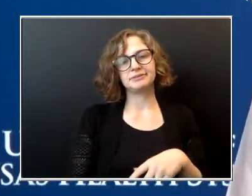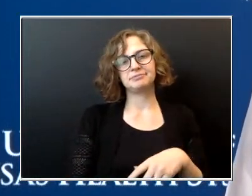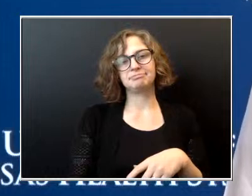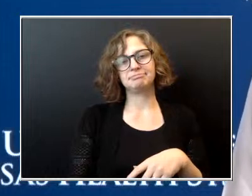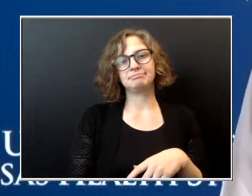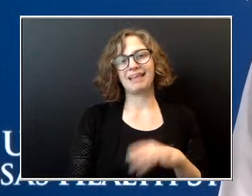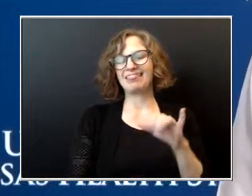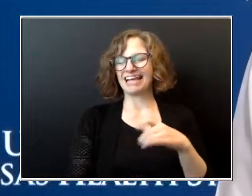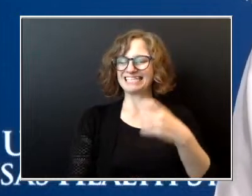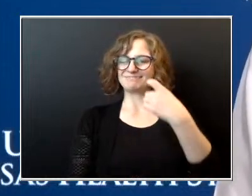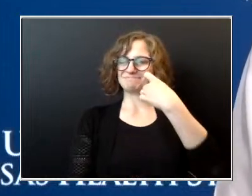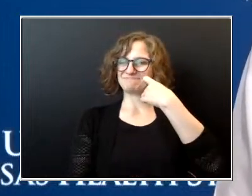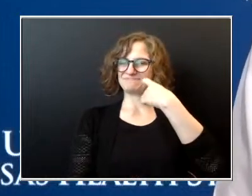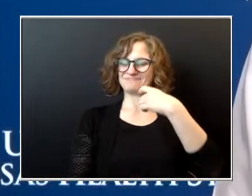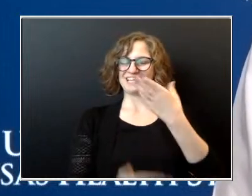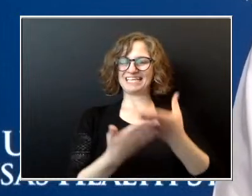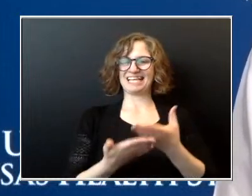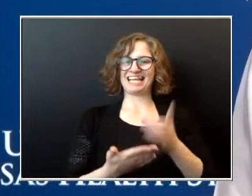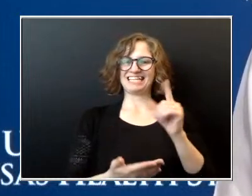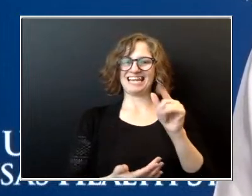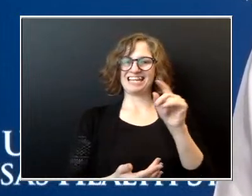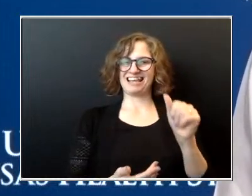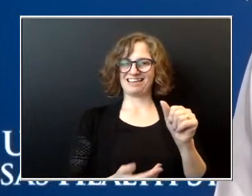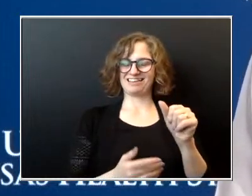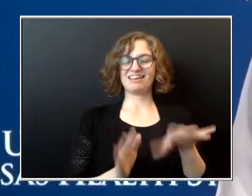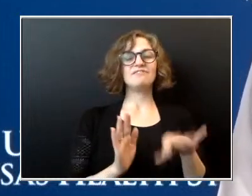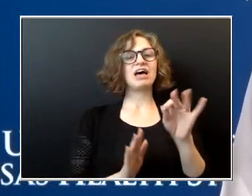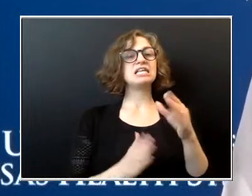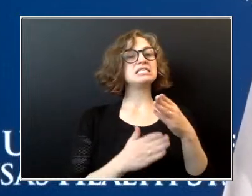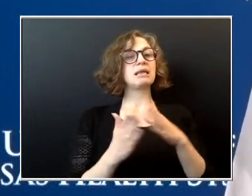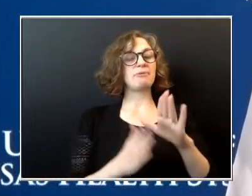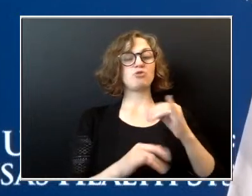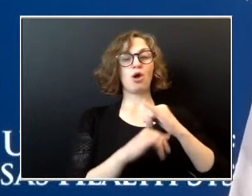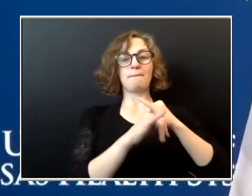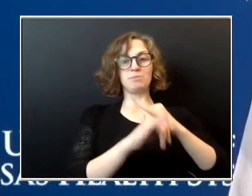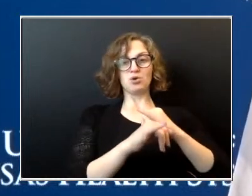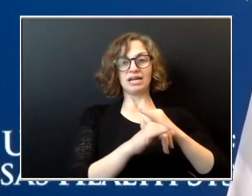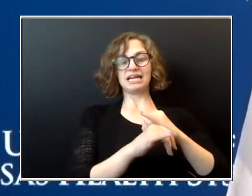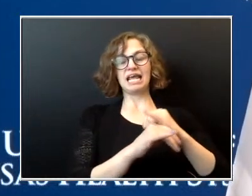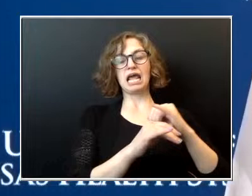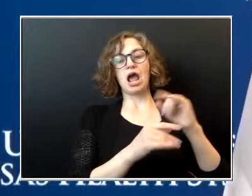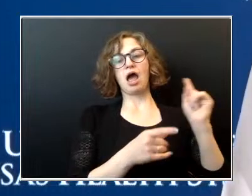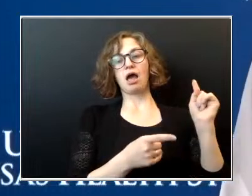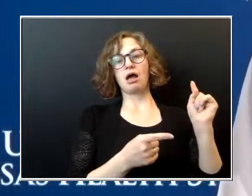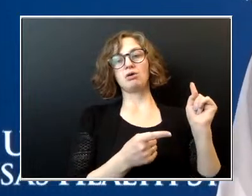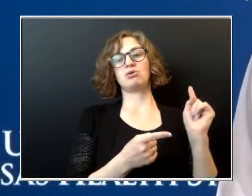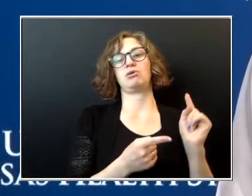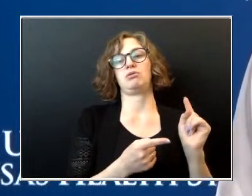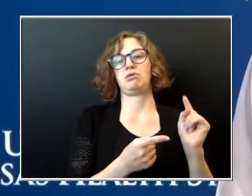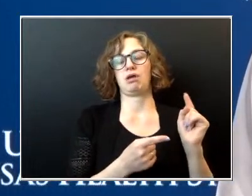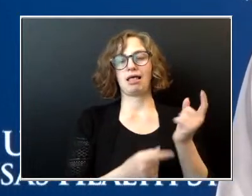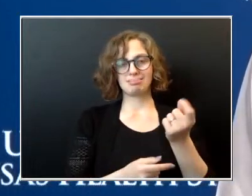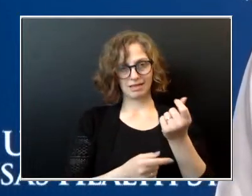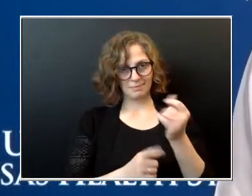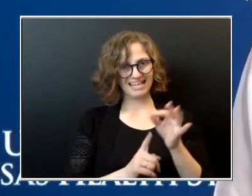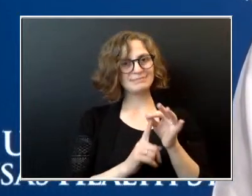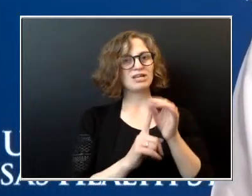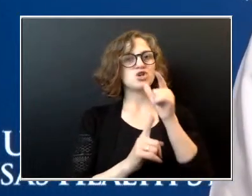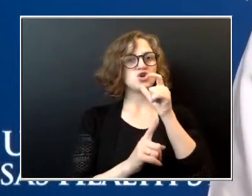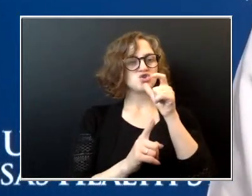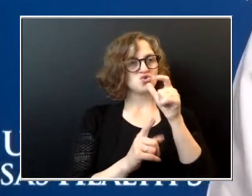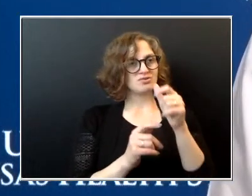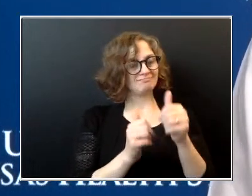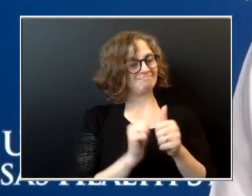some of the immunity does wane a little bit, especially for those most at risk, which is those over 60 or